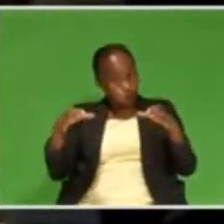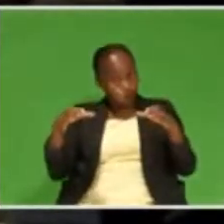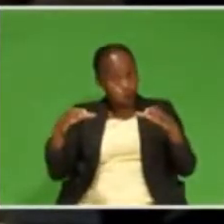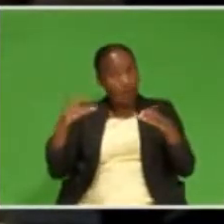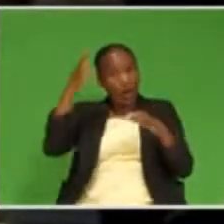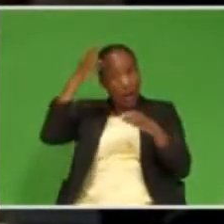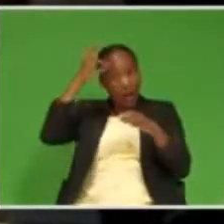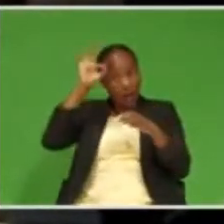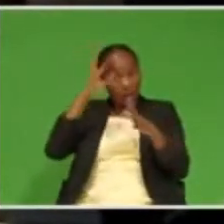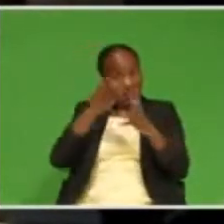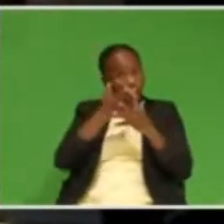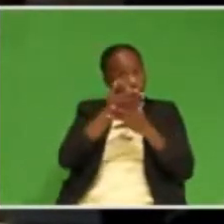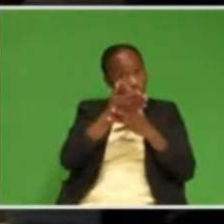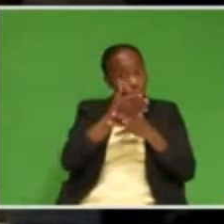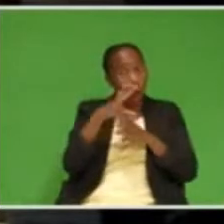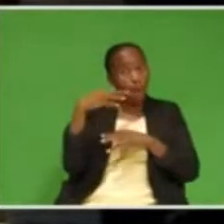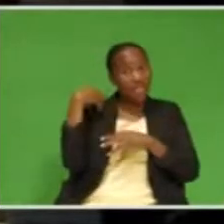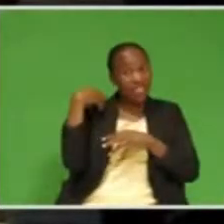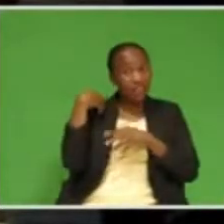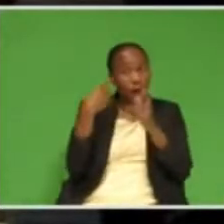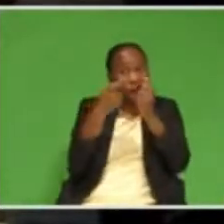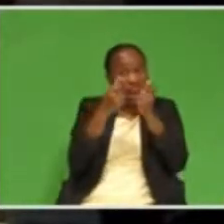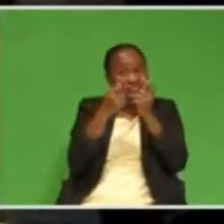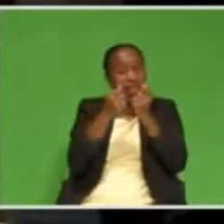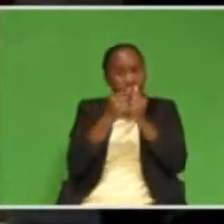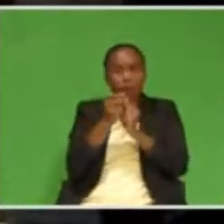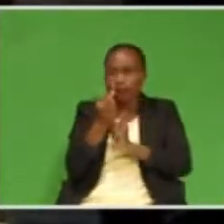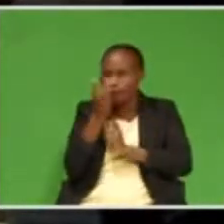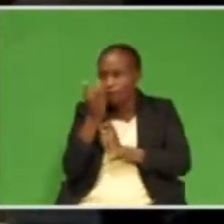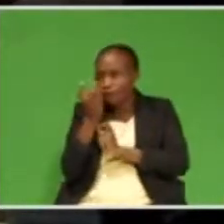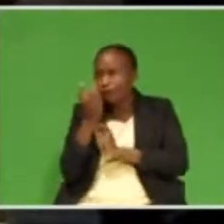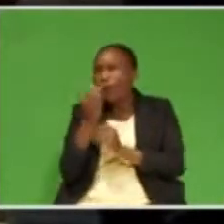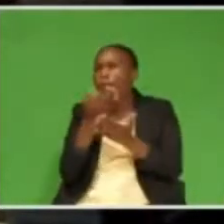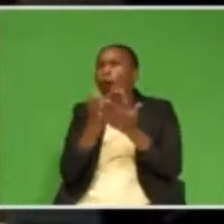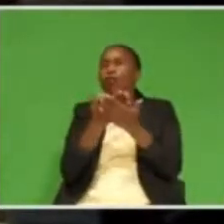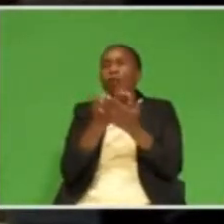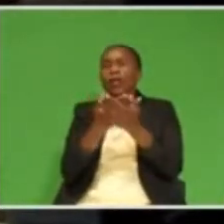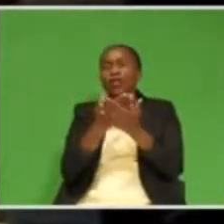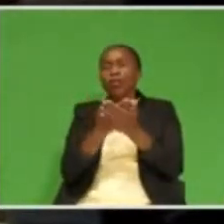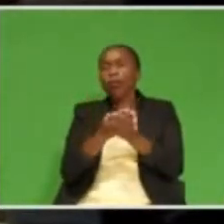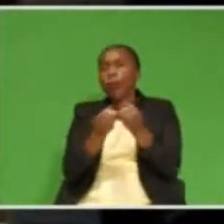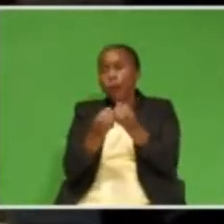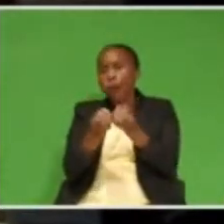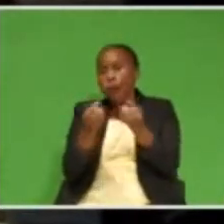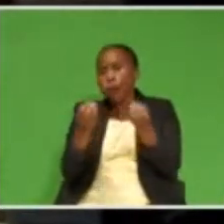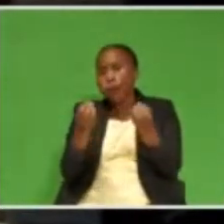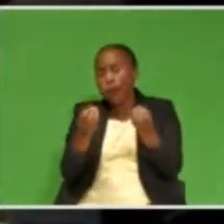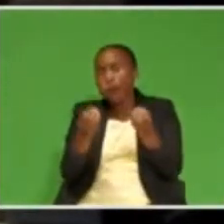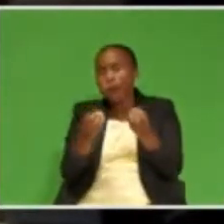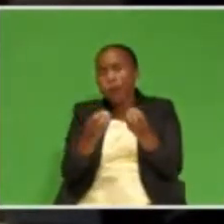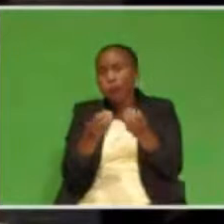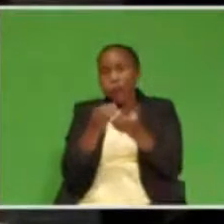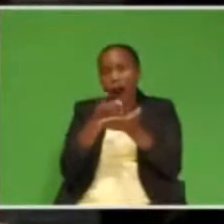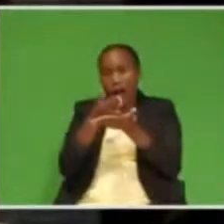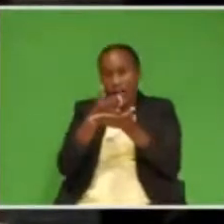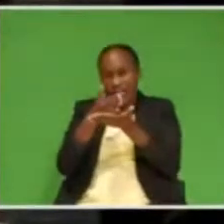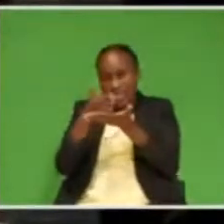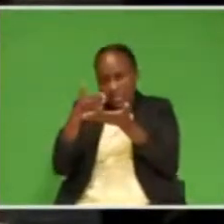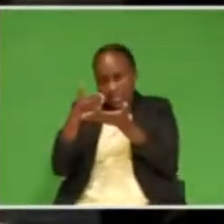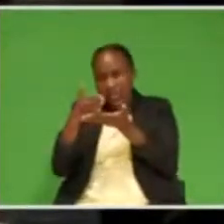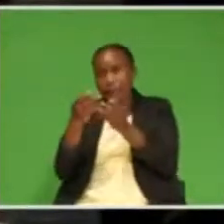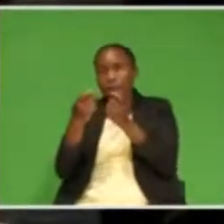through the Ministry of Finance, is looking at the possibility of providing a portion of that